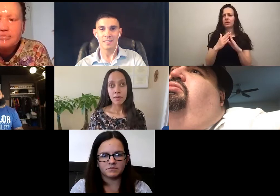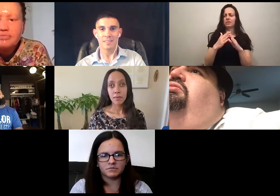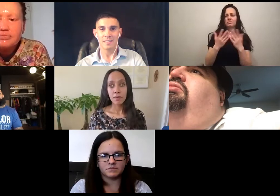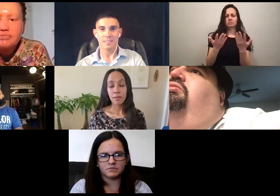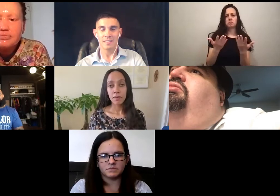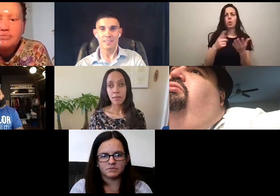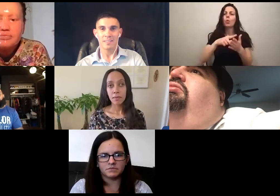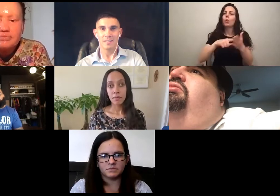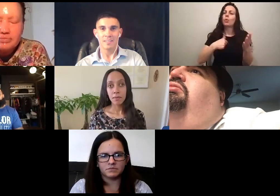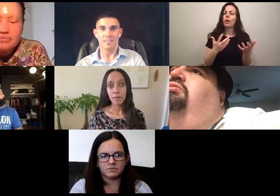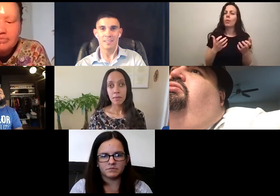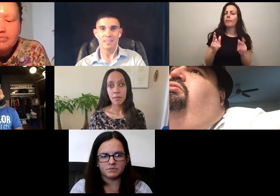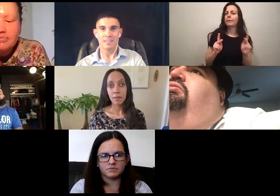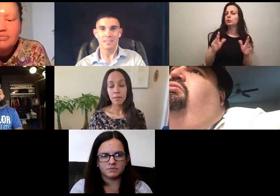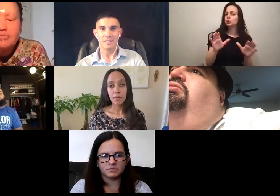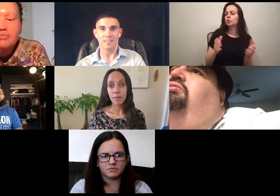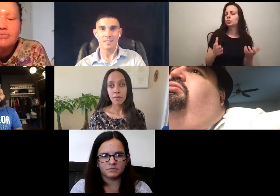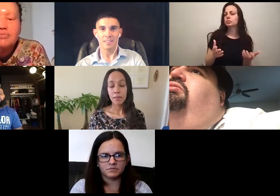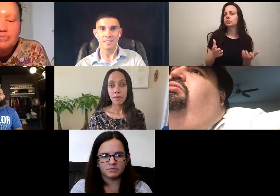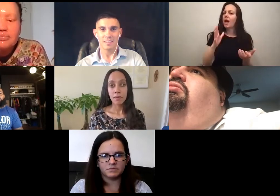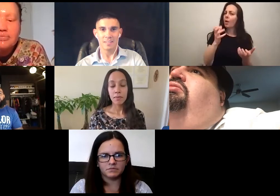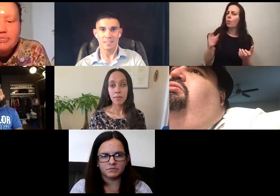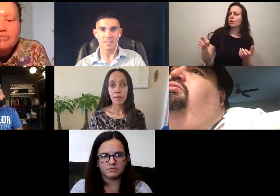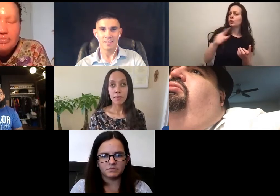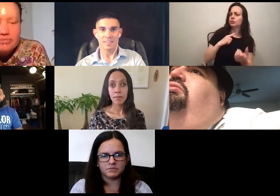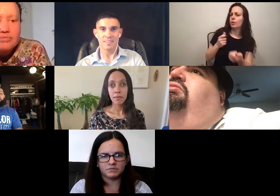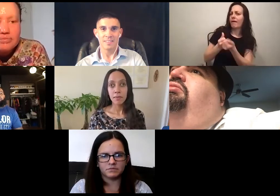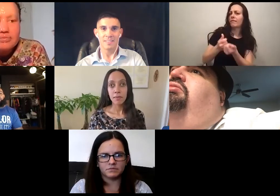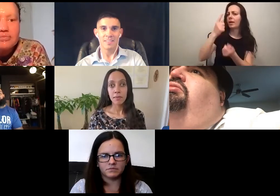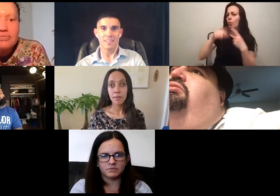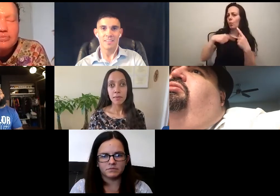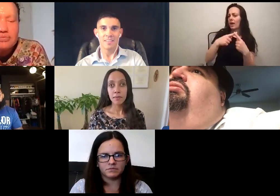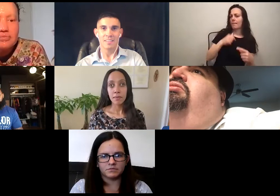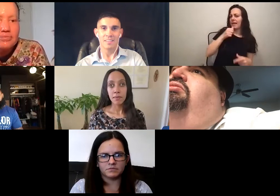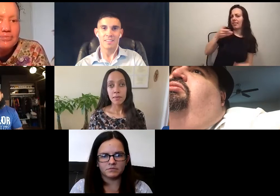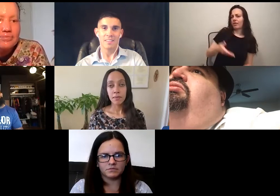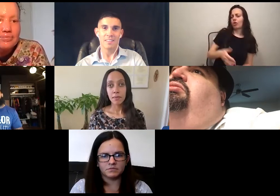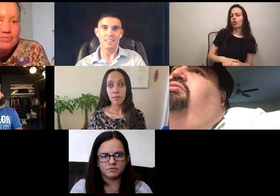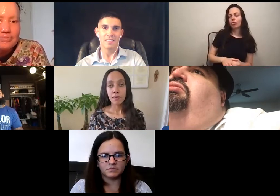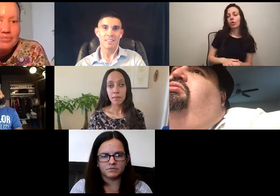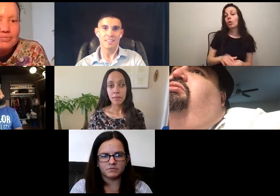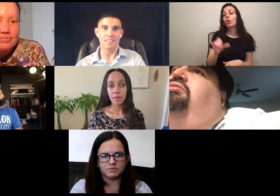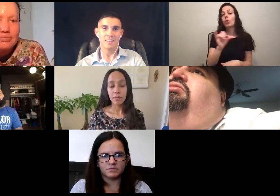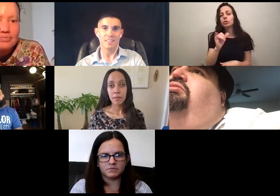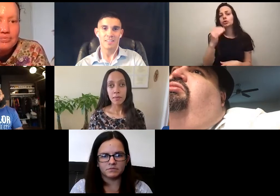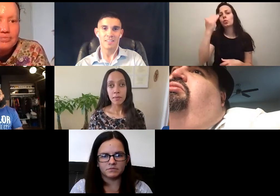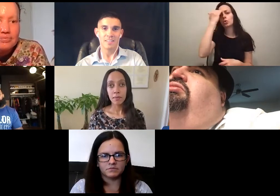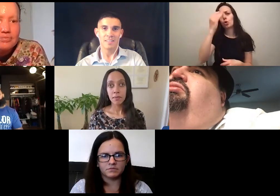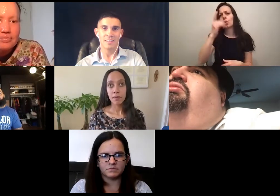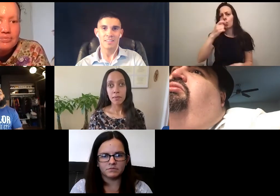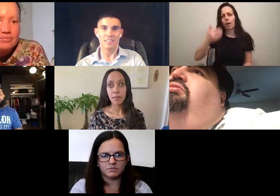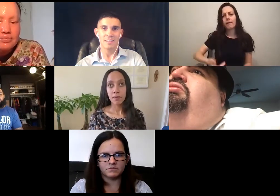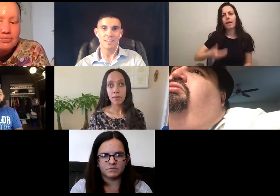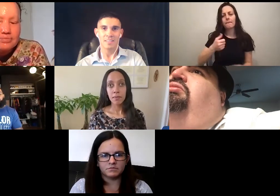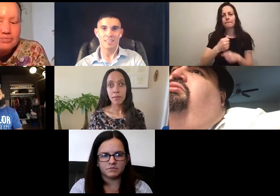do I want people to do? I want you to be the voice when I'm not around. I want you to also have the knowledge of who you're speaking of and making sure that